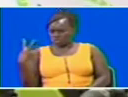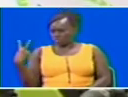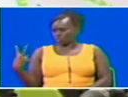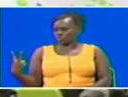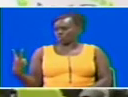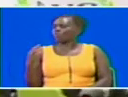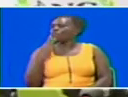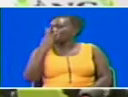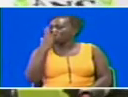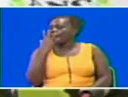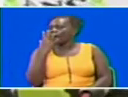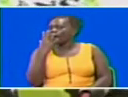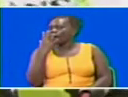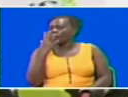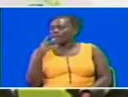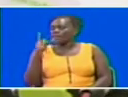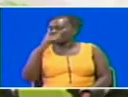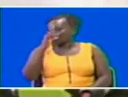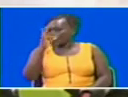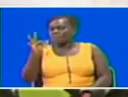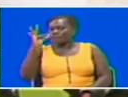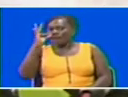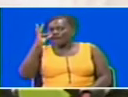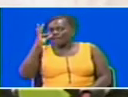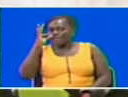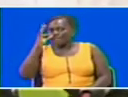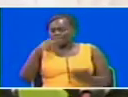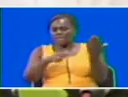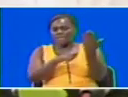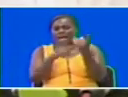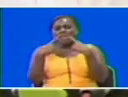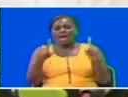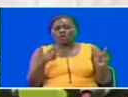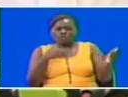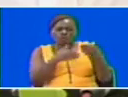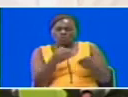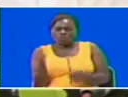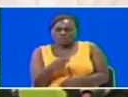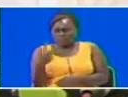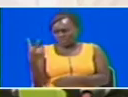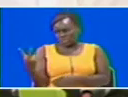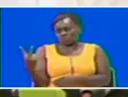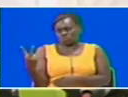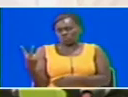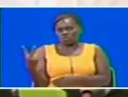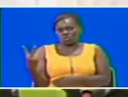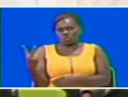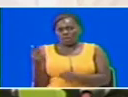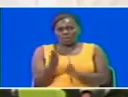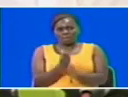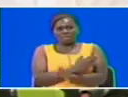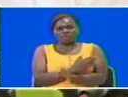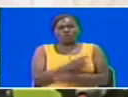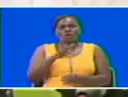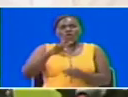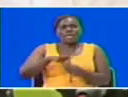NAC, Kibaki was named just about 2 months, or slightly over 2 months, to the date of